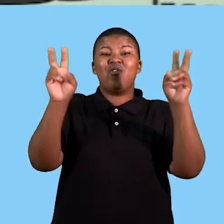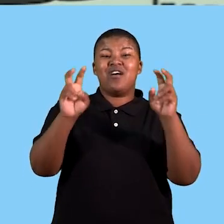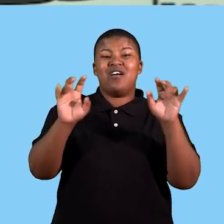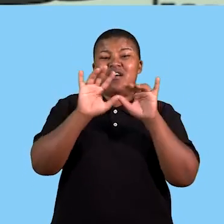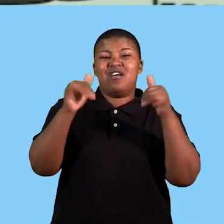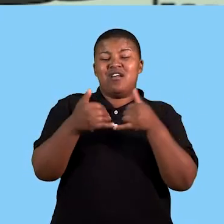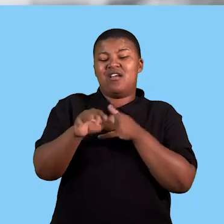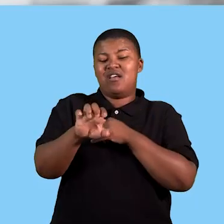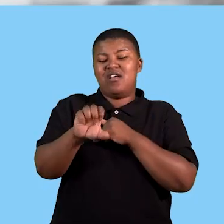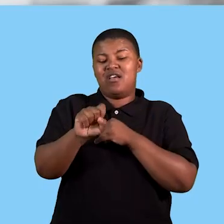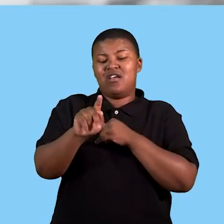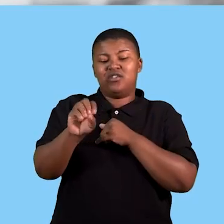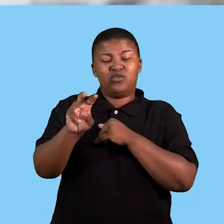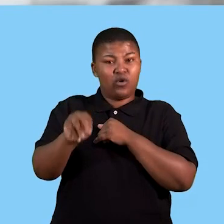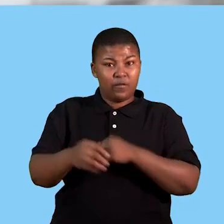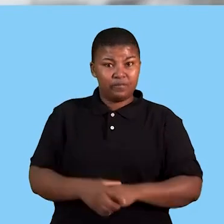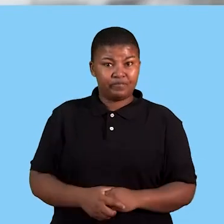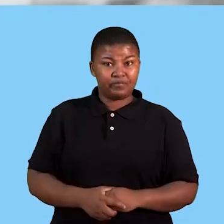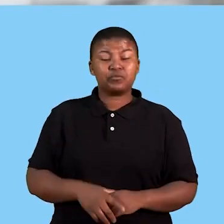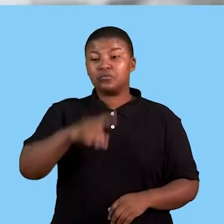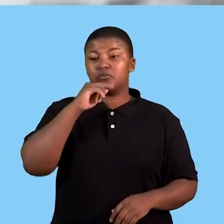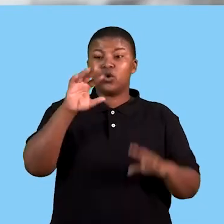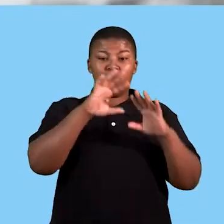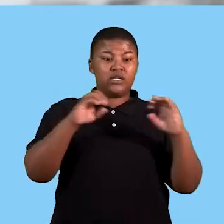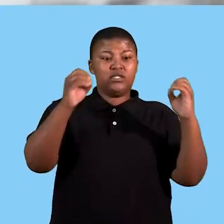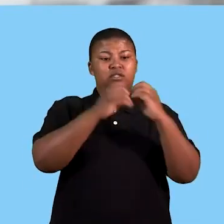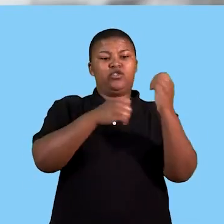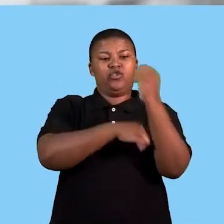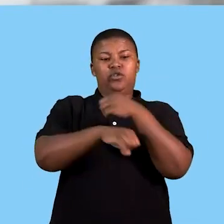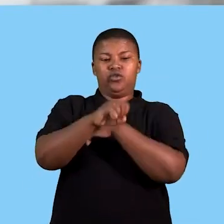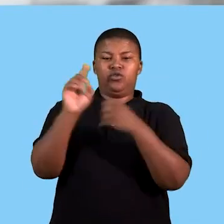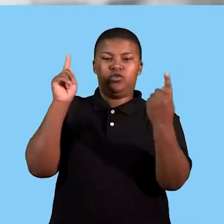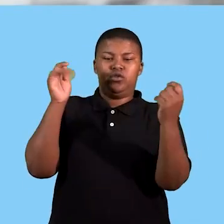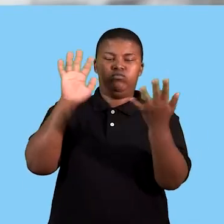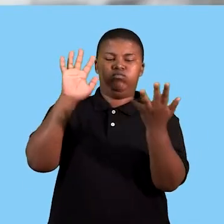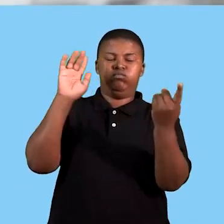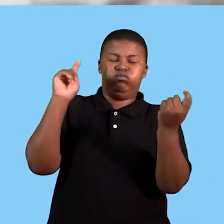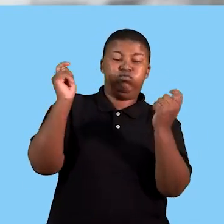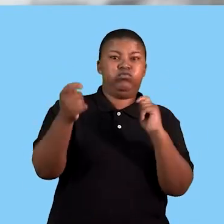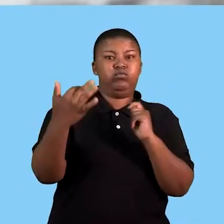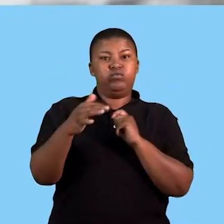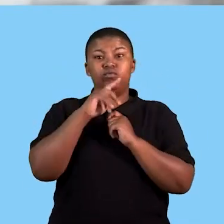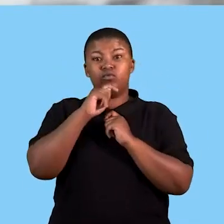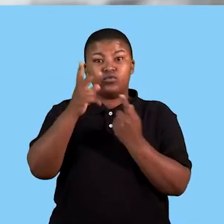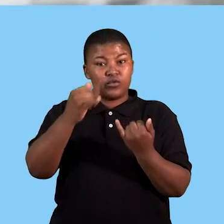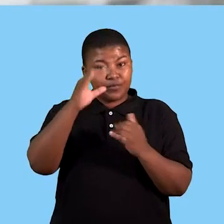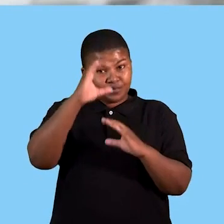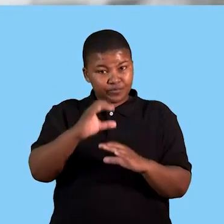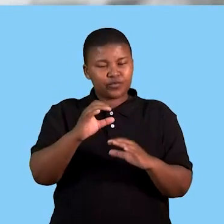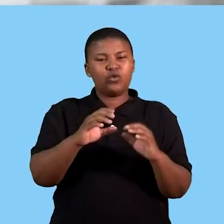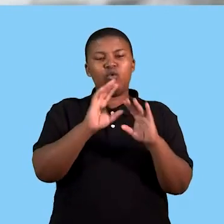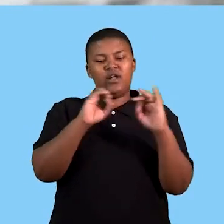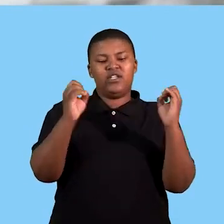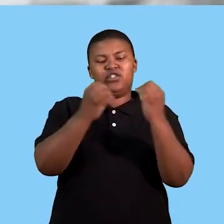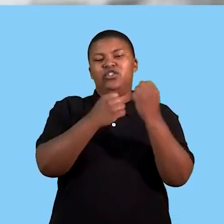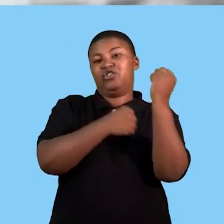Eskom's whole organizational structure, and today we are going to have a closer look at what an organizational